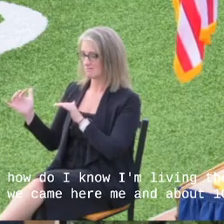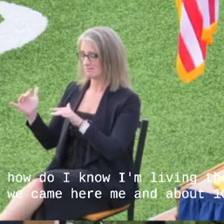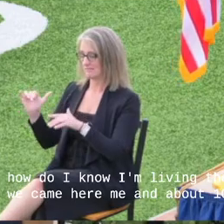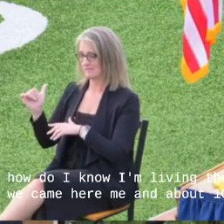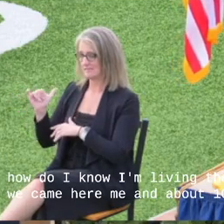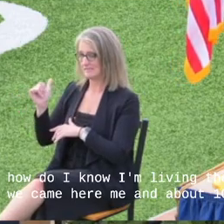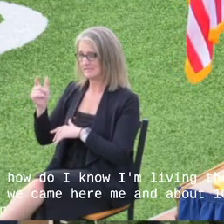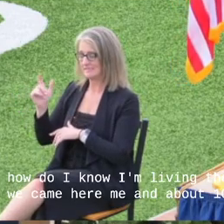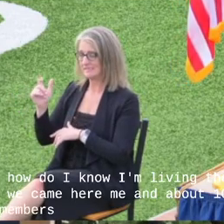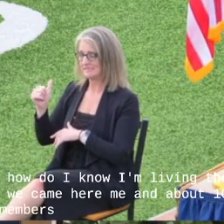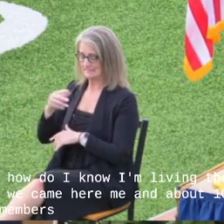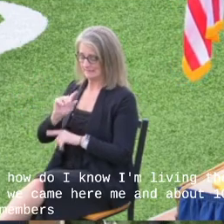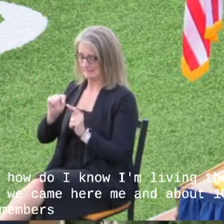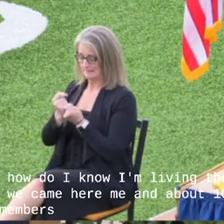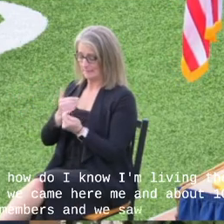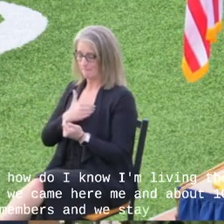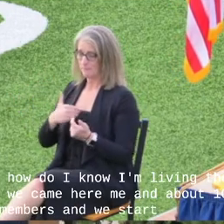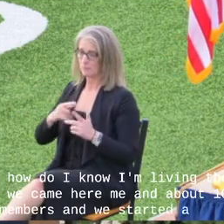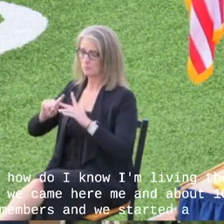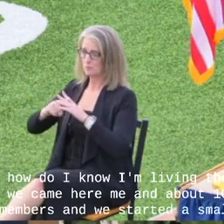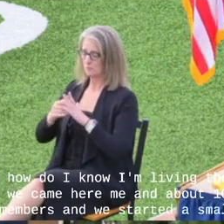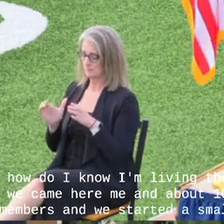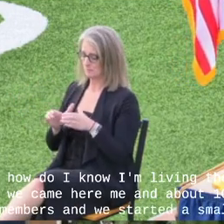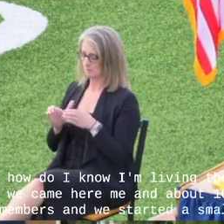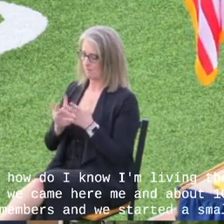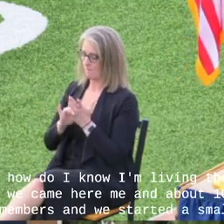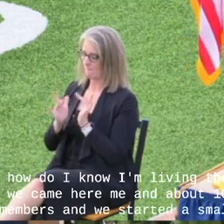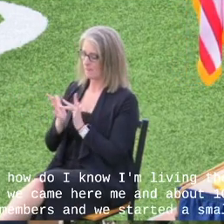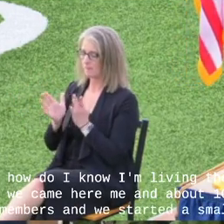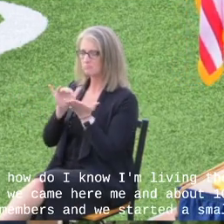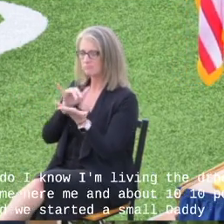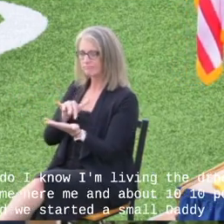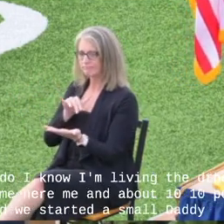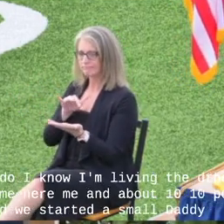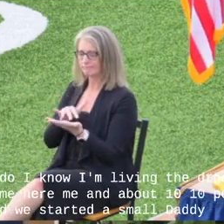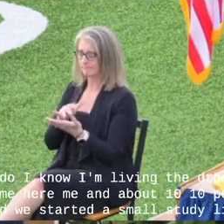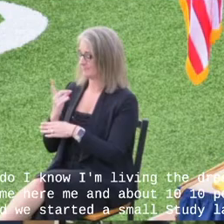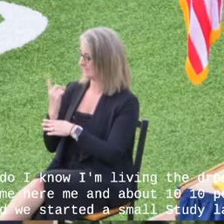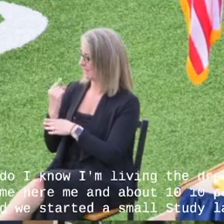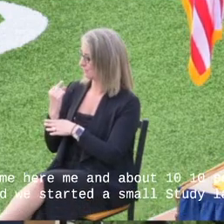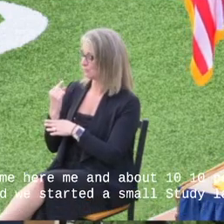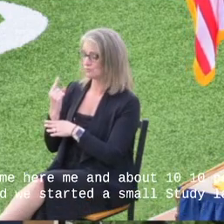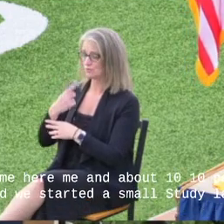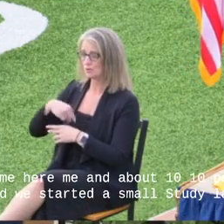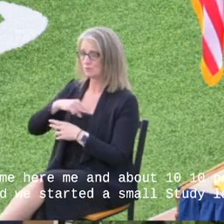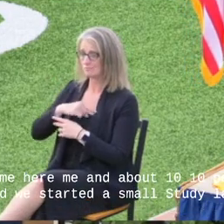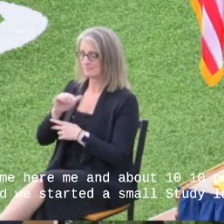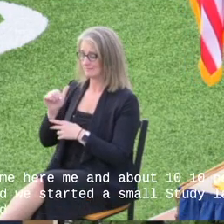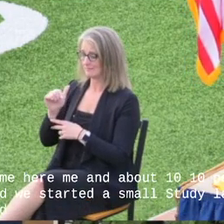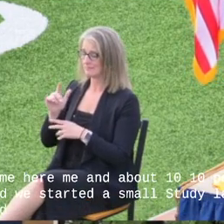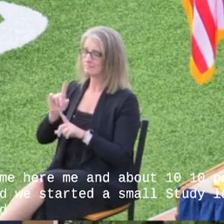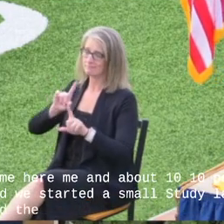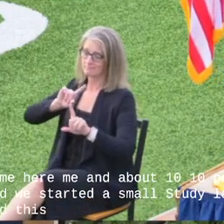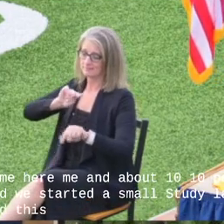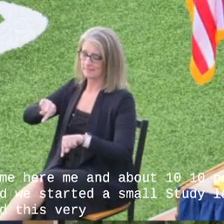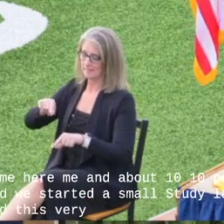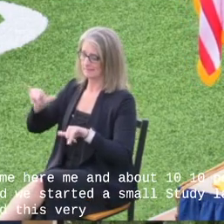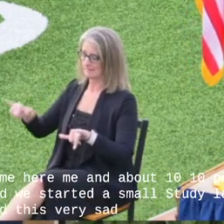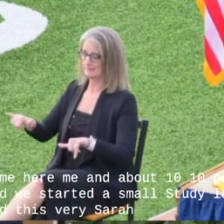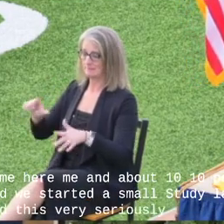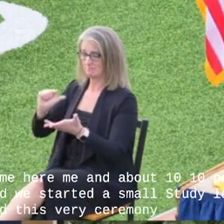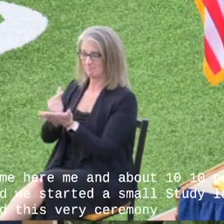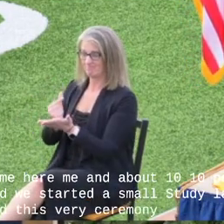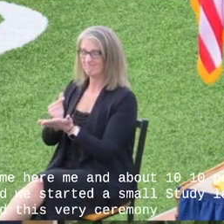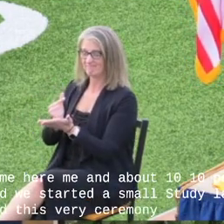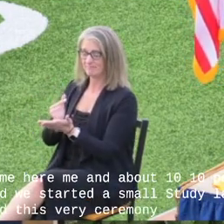10 team members, and we started a small Bible study. Last year, we attended this very